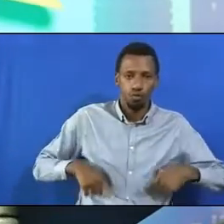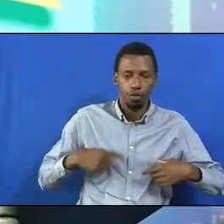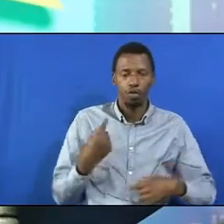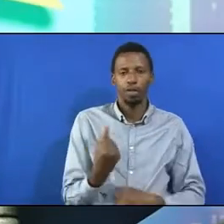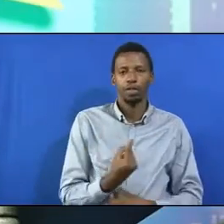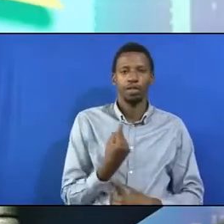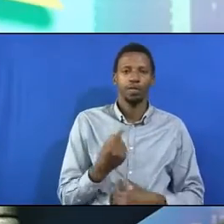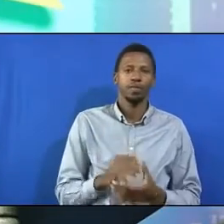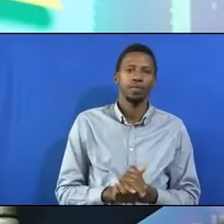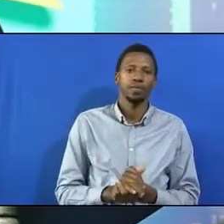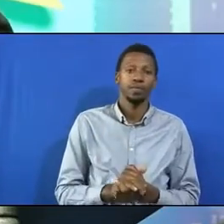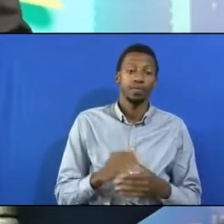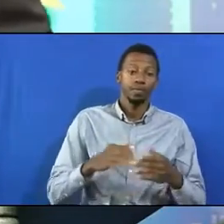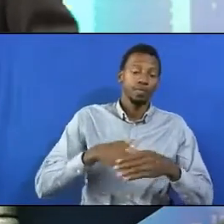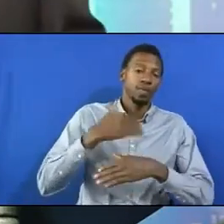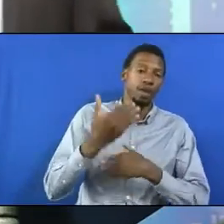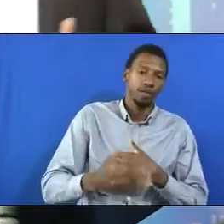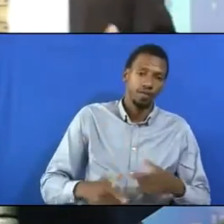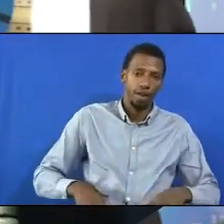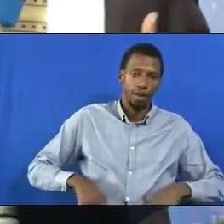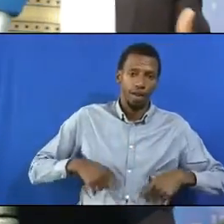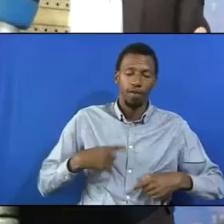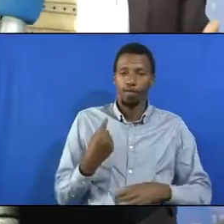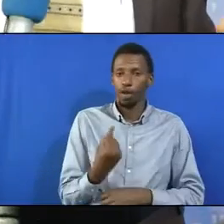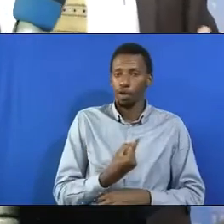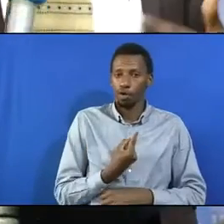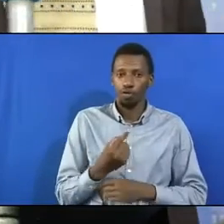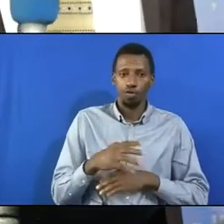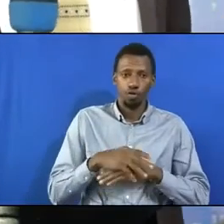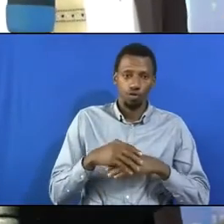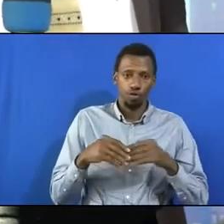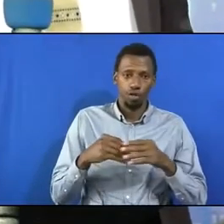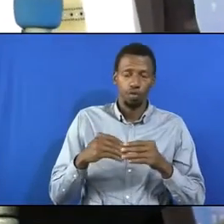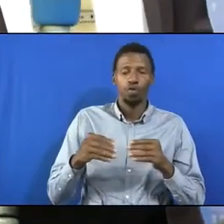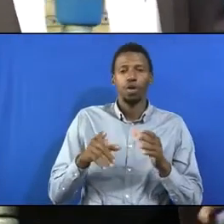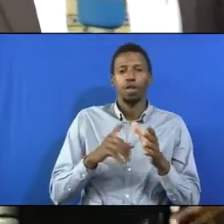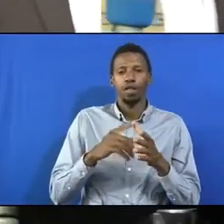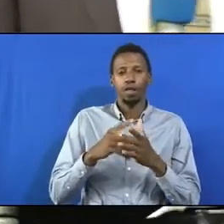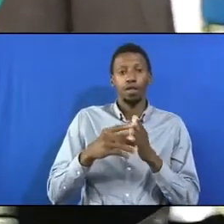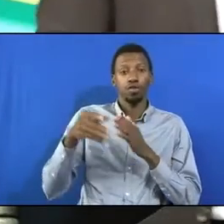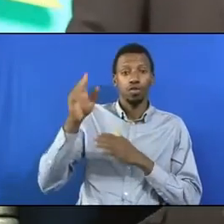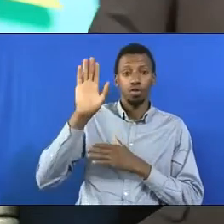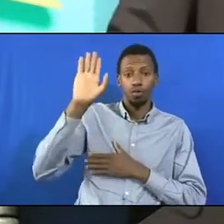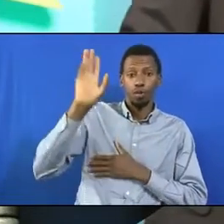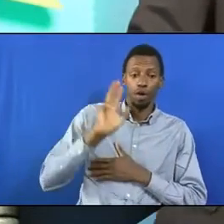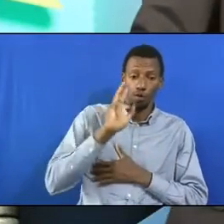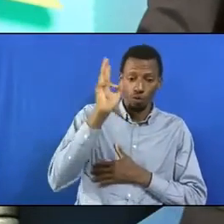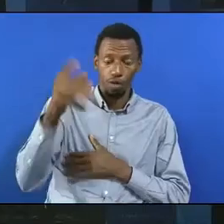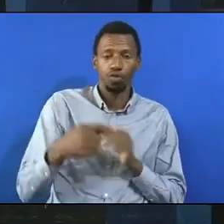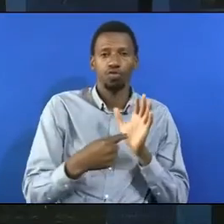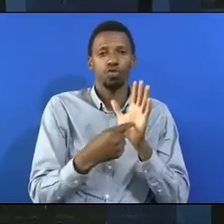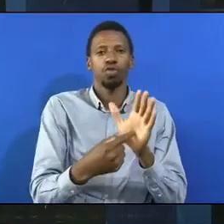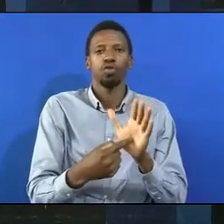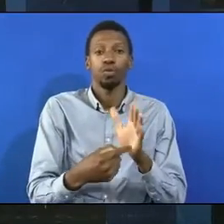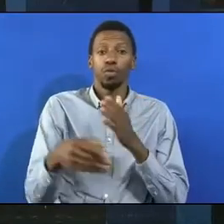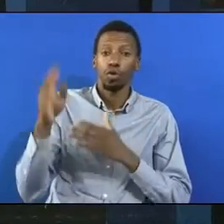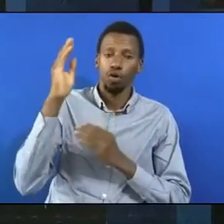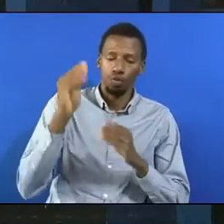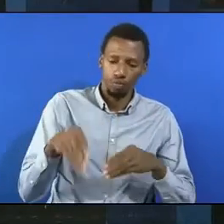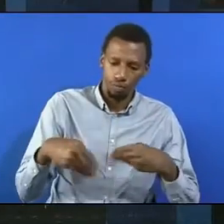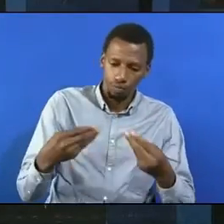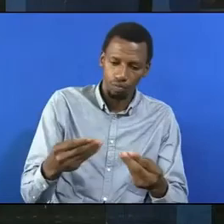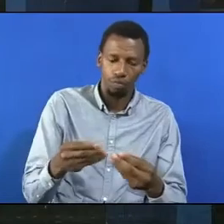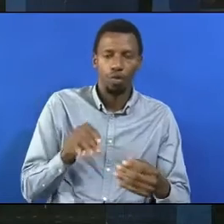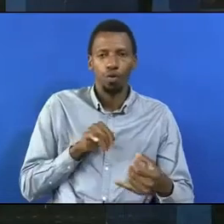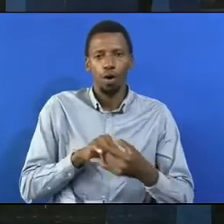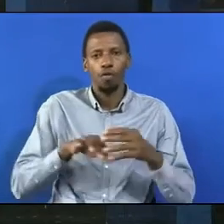So that after they live a single life, then God's will be revealed. God may provide a partner. God may make their